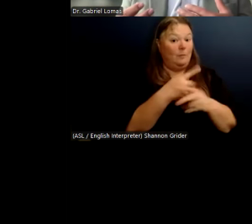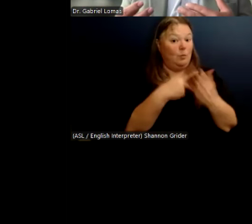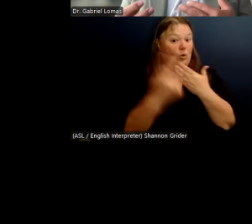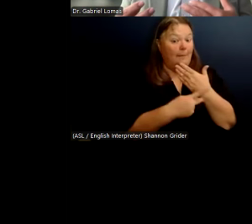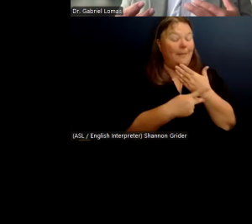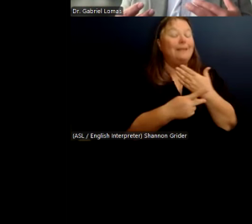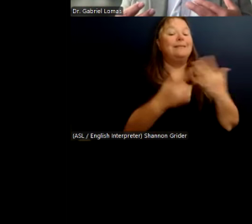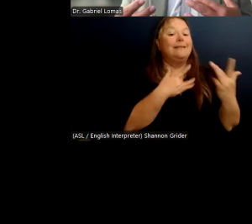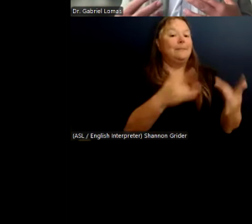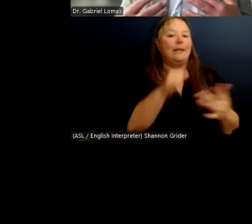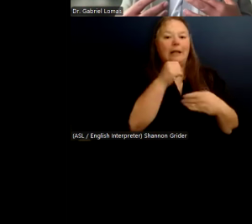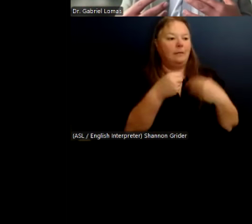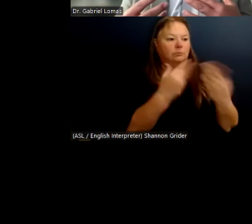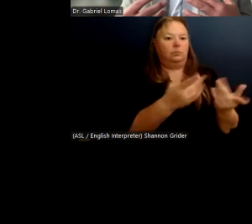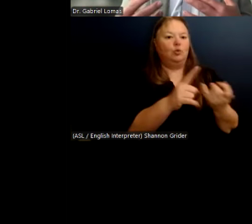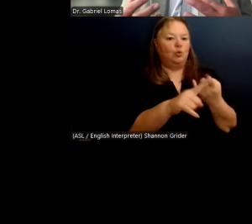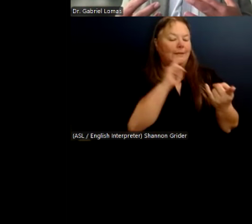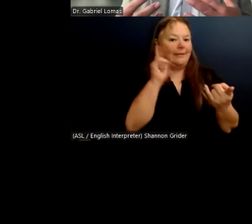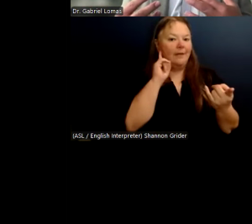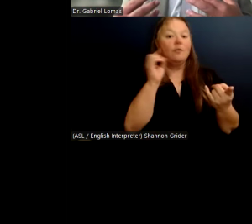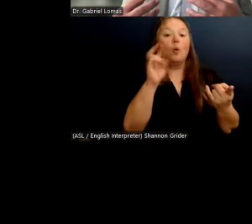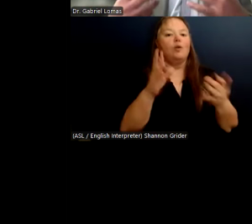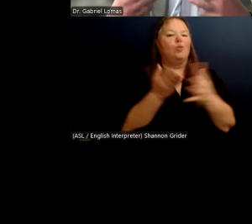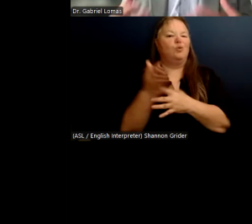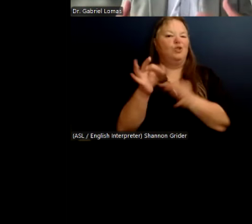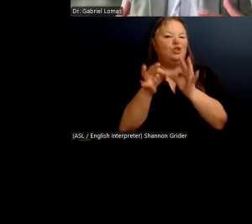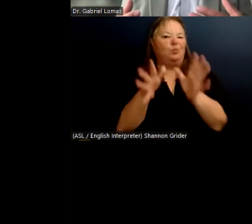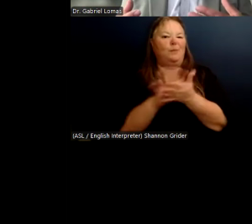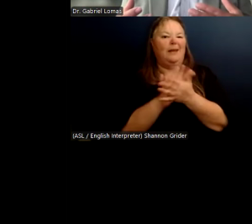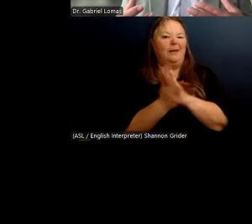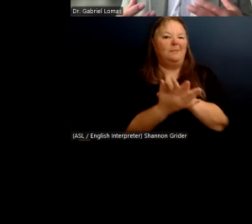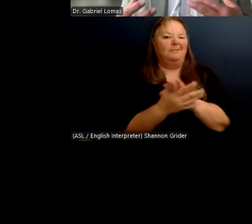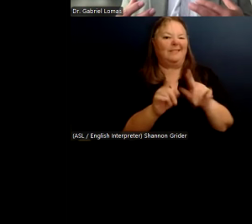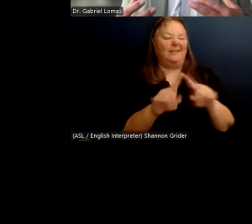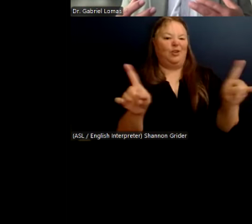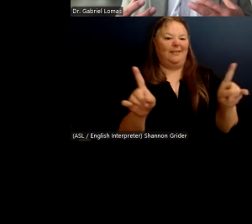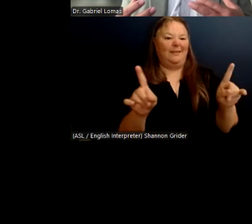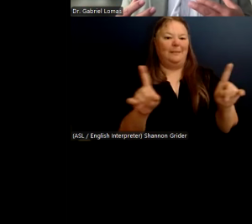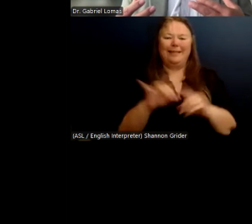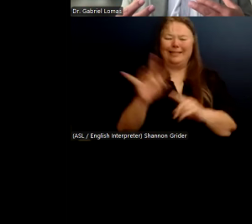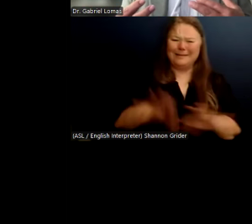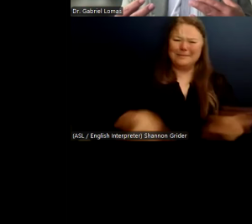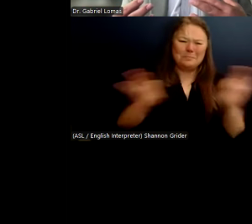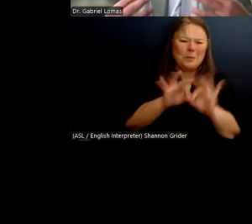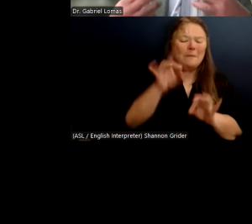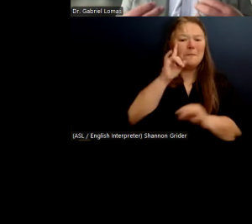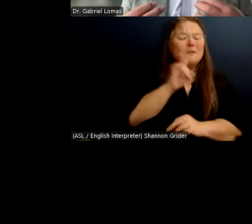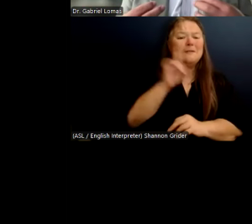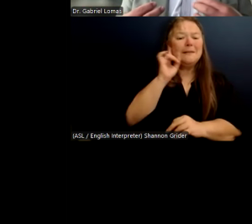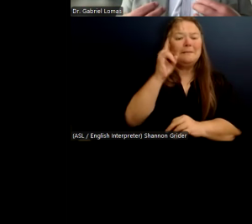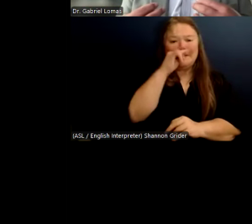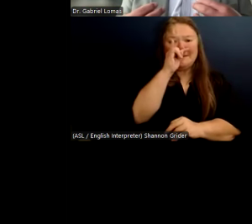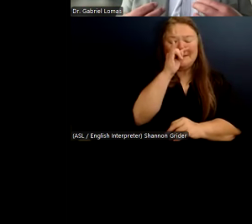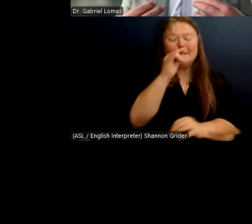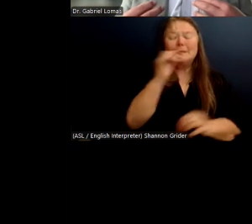interpreter. Social emotional learning programs are pretty powerful, and I think they're essential for deaf kids. Like what happens with deaf kids, a lot of young deaf